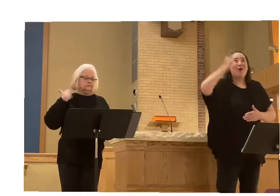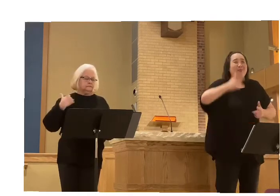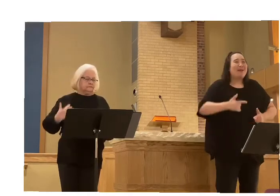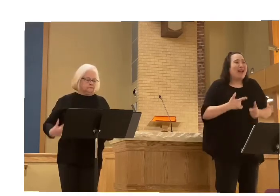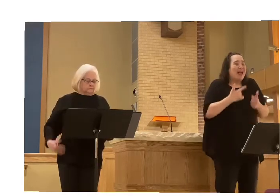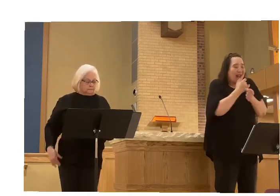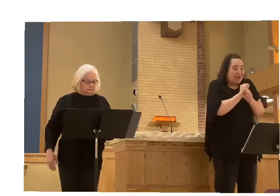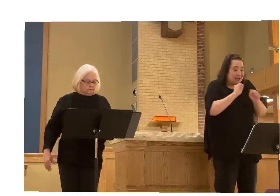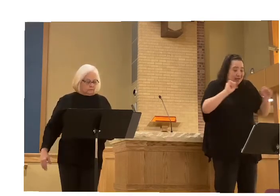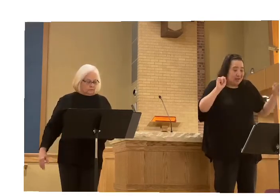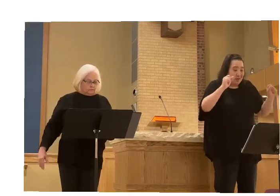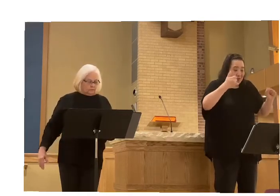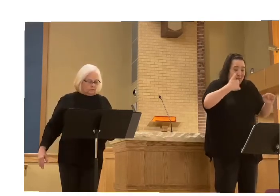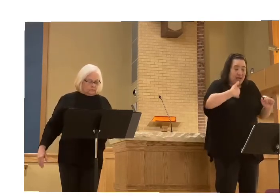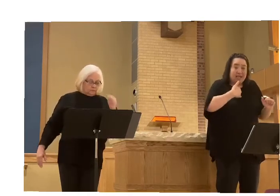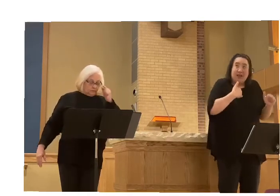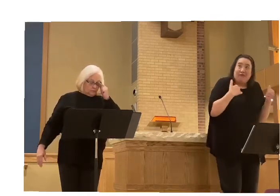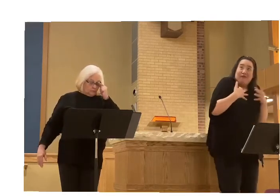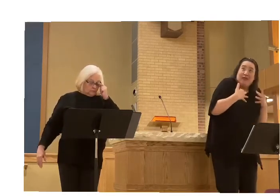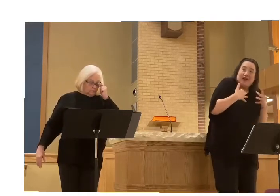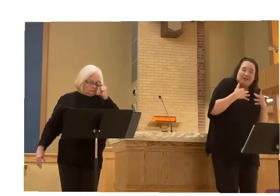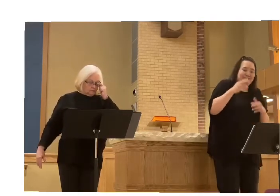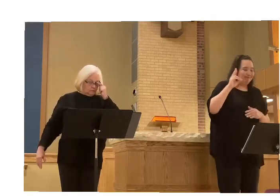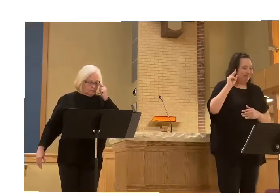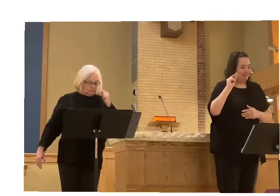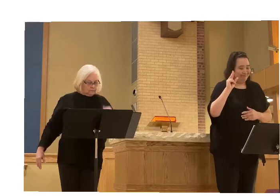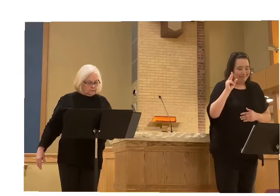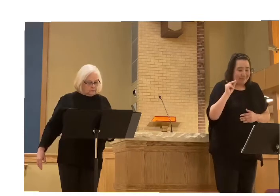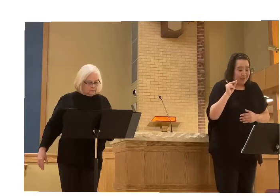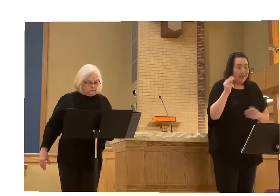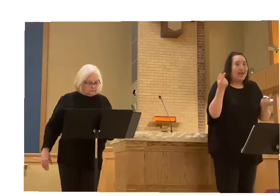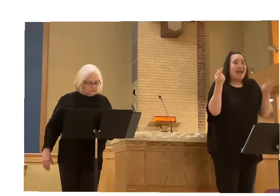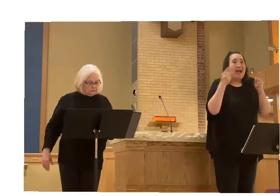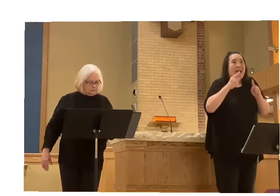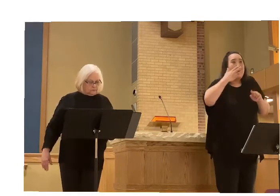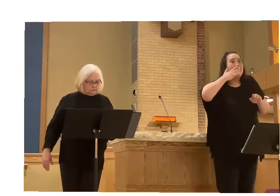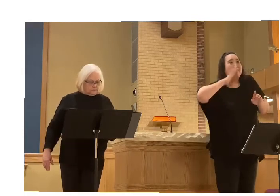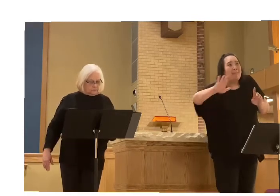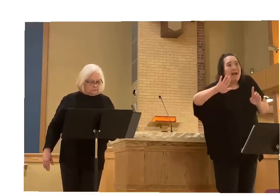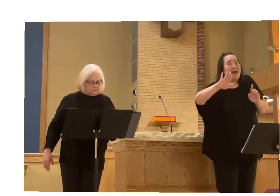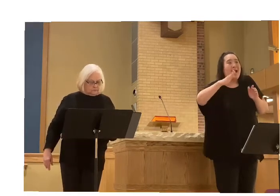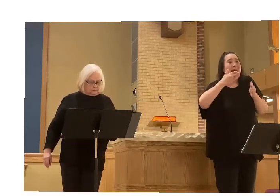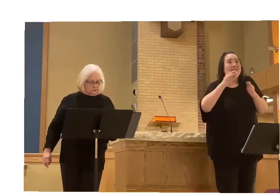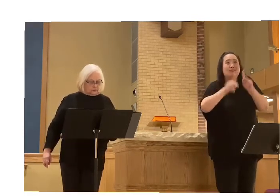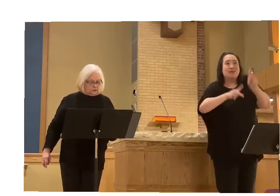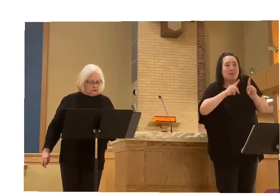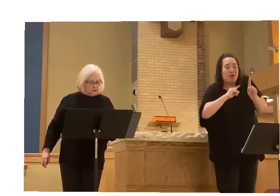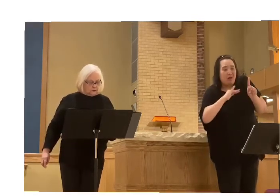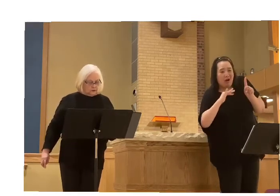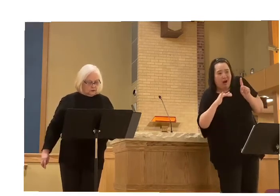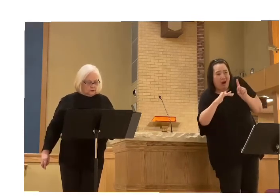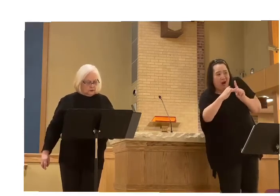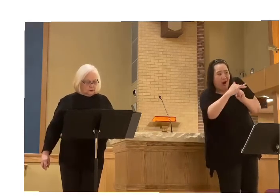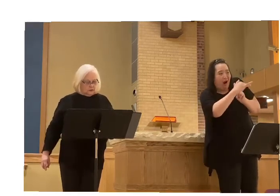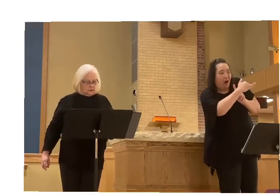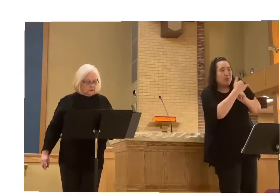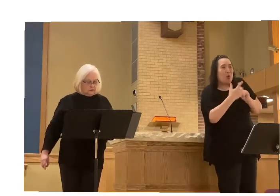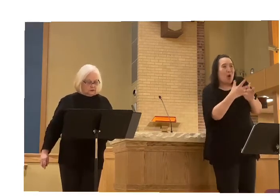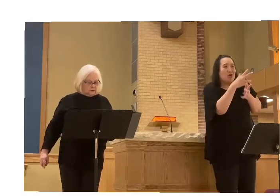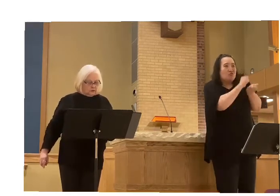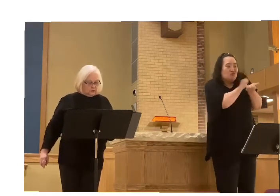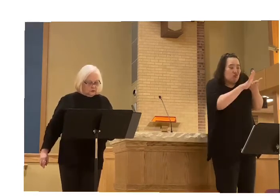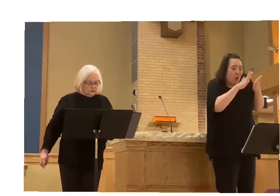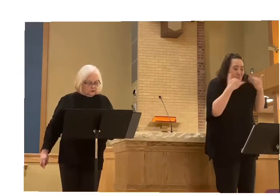refuge. Of whom should I be afraid? When evildoers come at me to devour my flesh, my foes